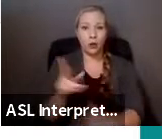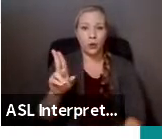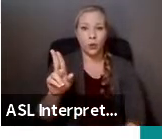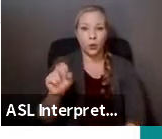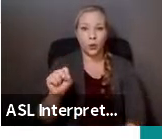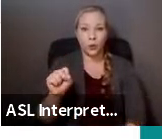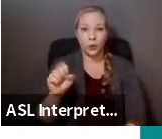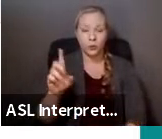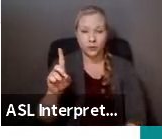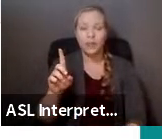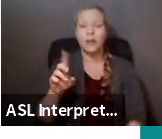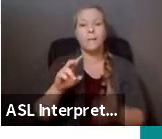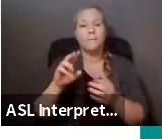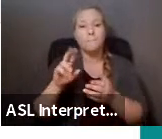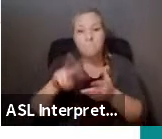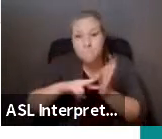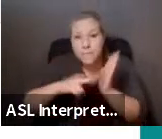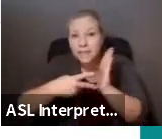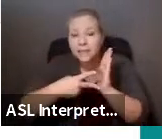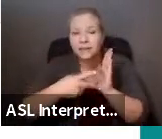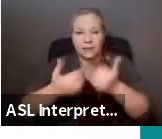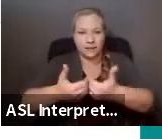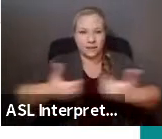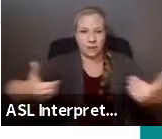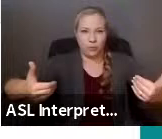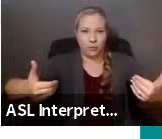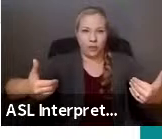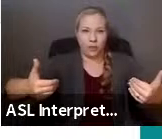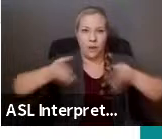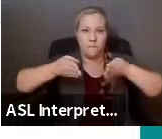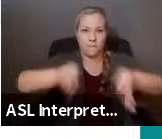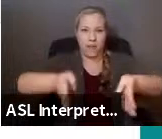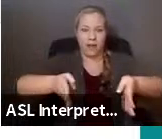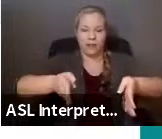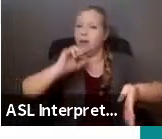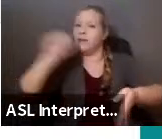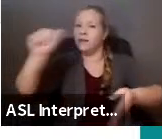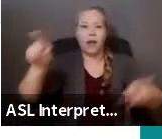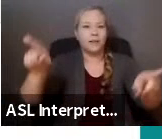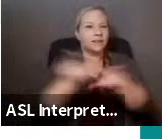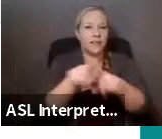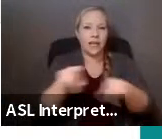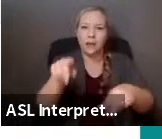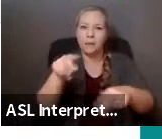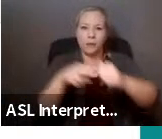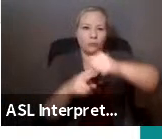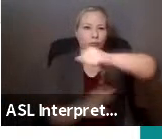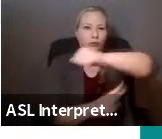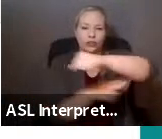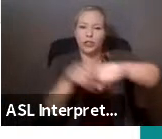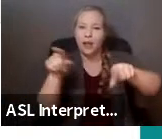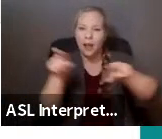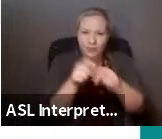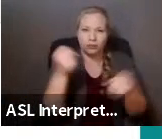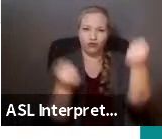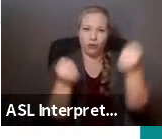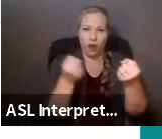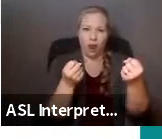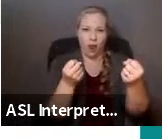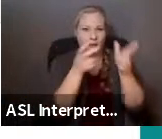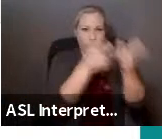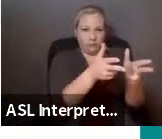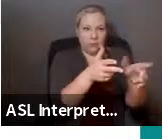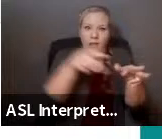autos on the bridges. On the bridge, we talked about this a lot last time, there'll be a separation